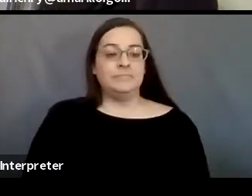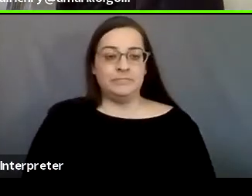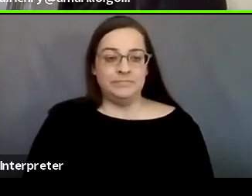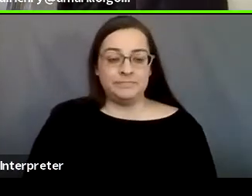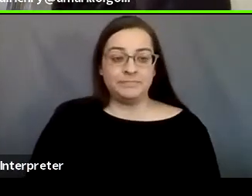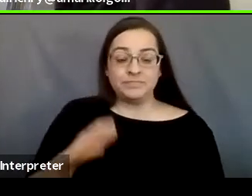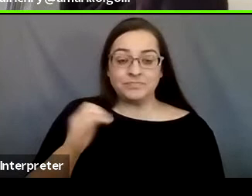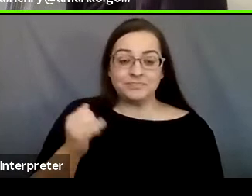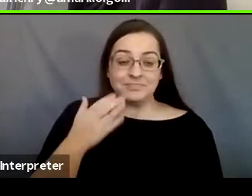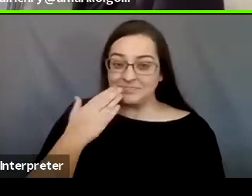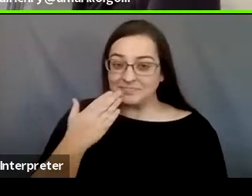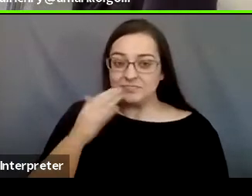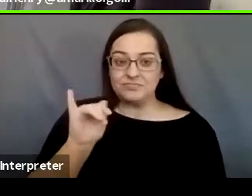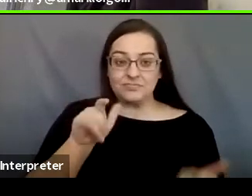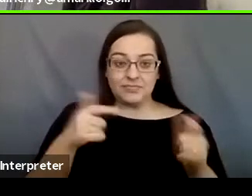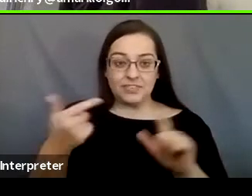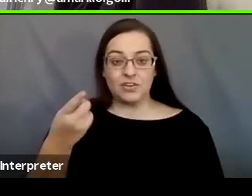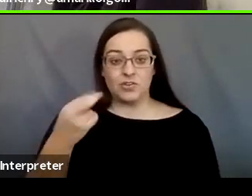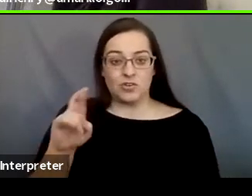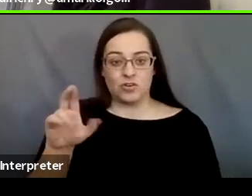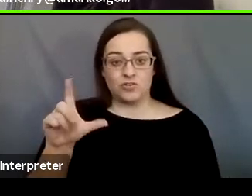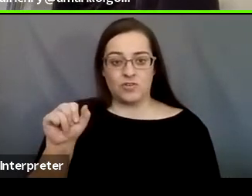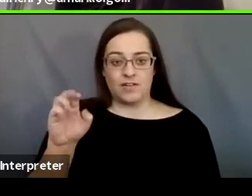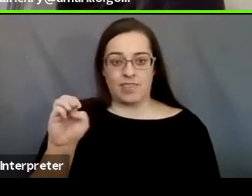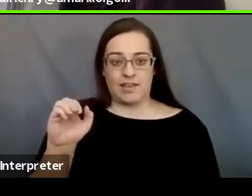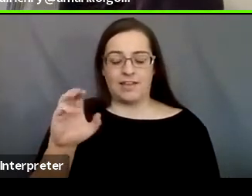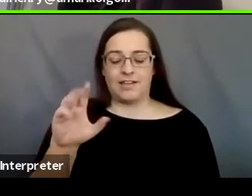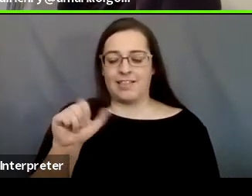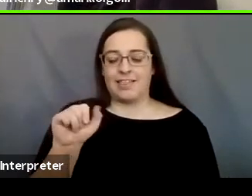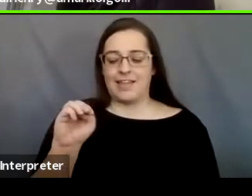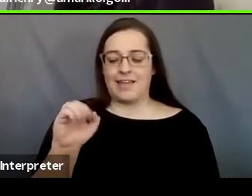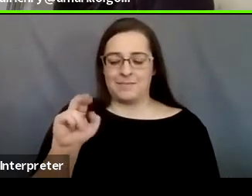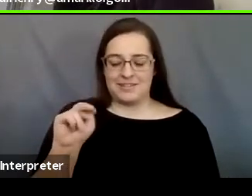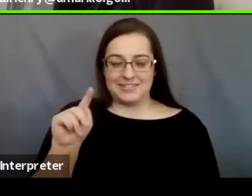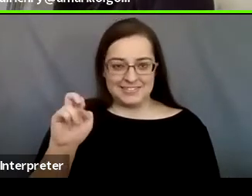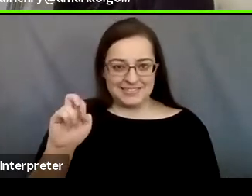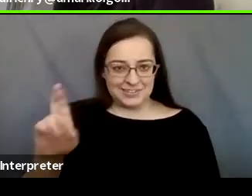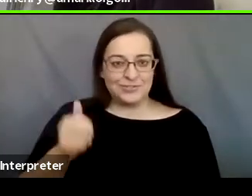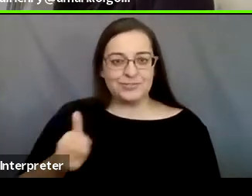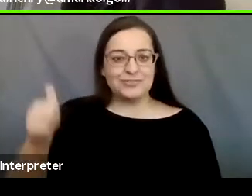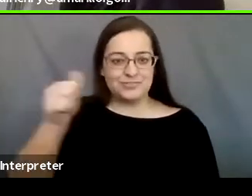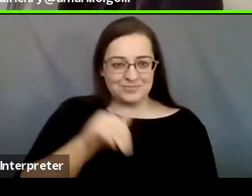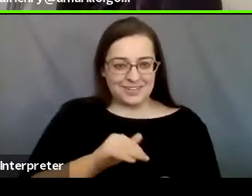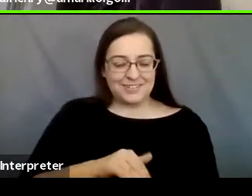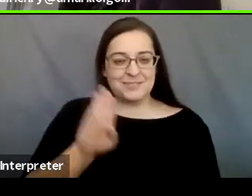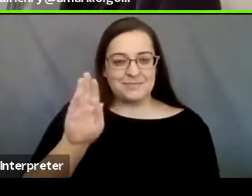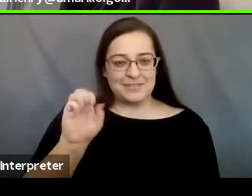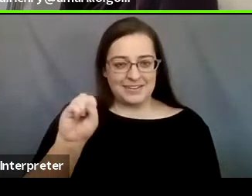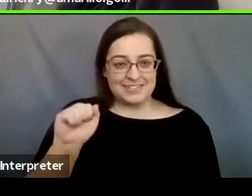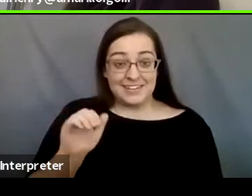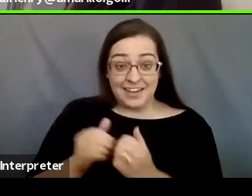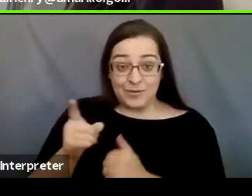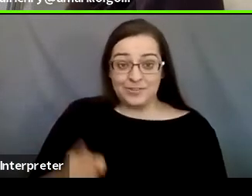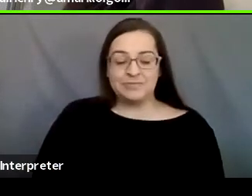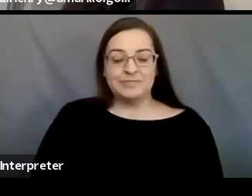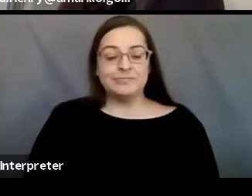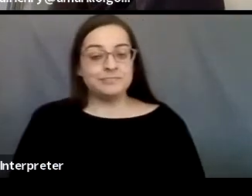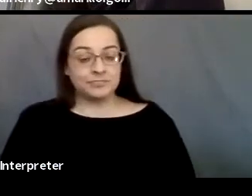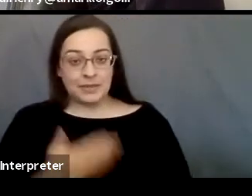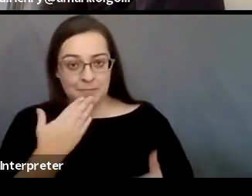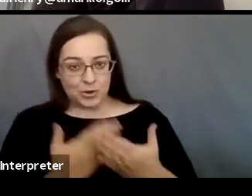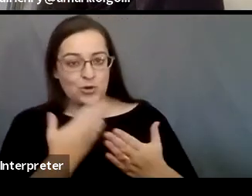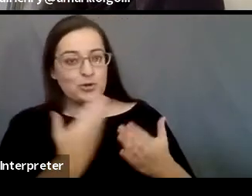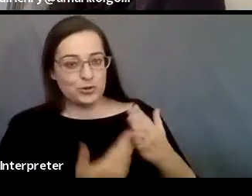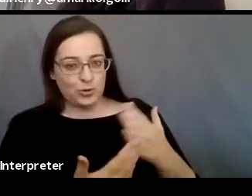Thank you, Dr. Weiss. Let's now go to Dr. Michael Lamanteer, Chief Medical Officer for BSA. Lamanteer, how are you? I'm good. Good